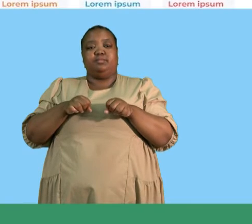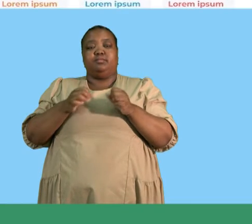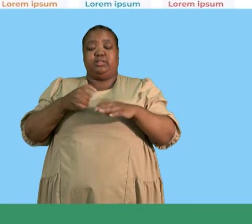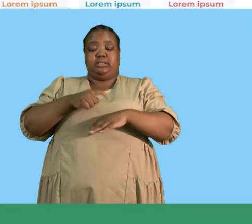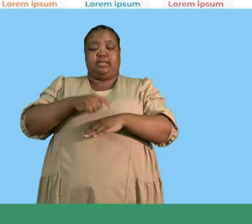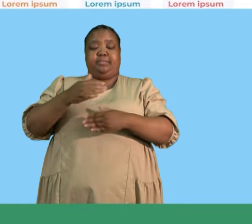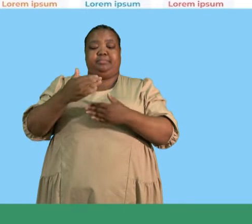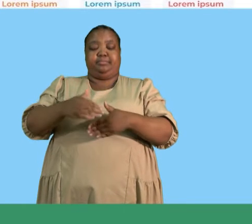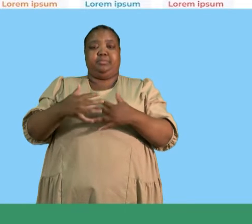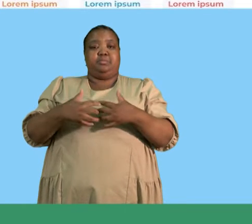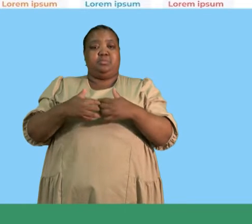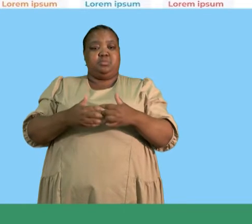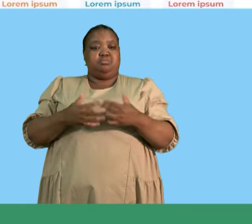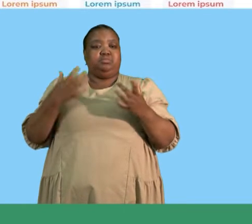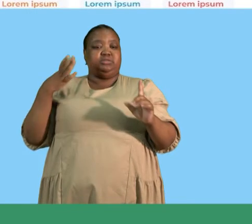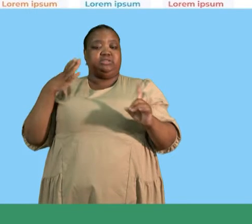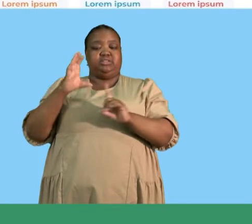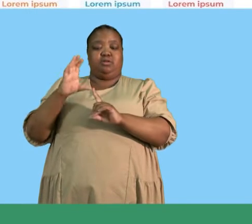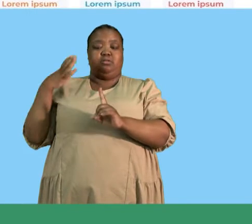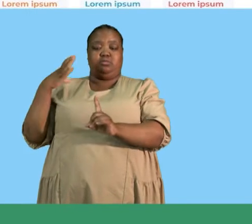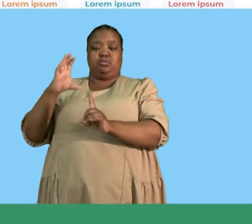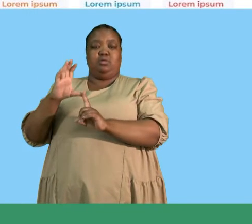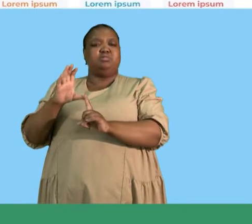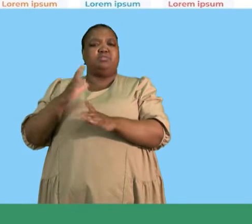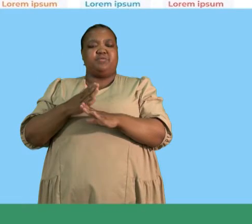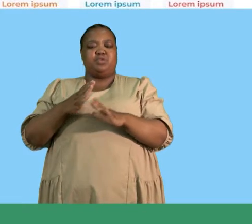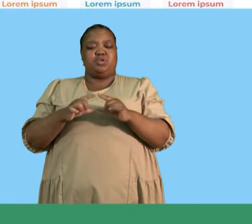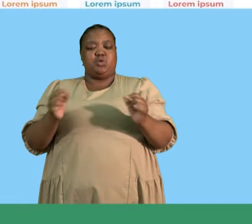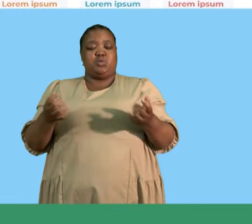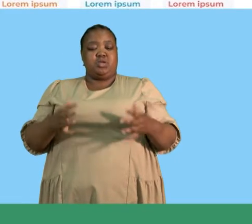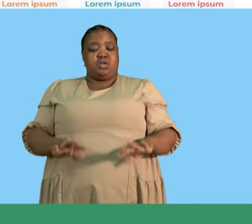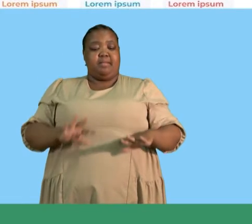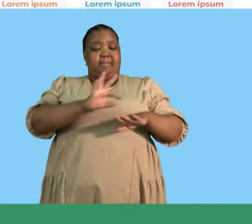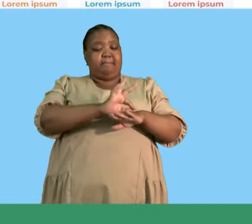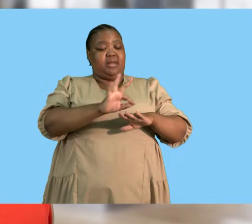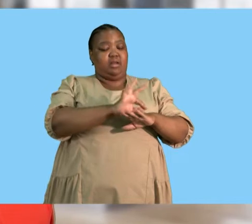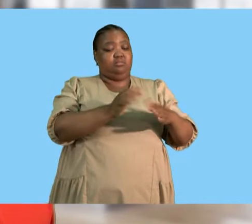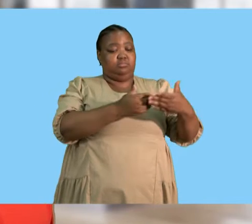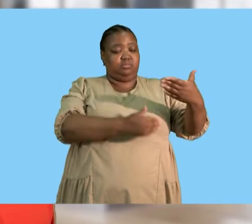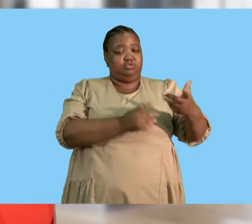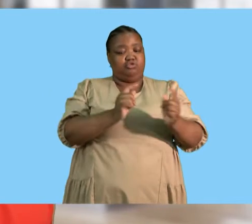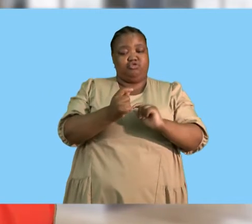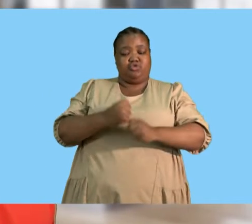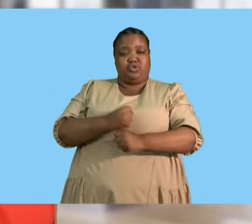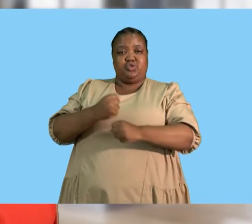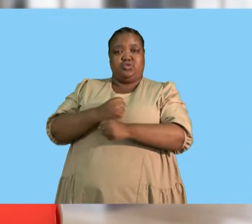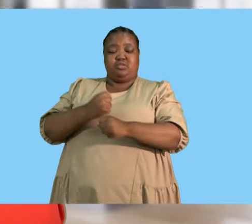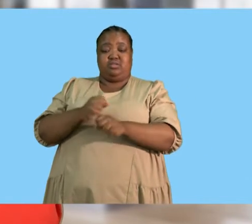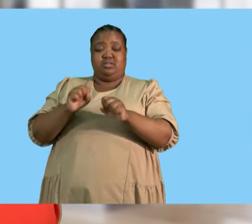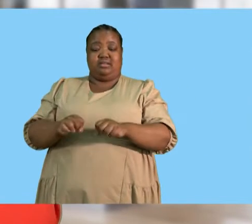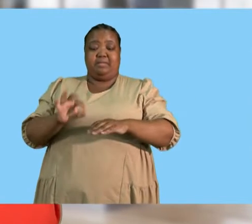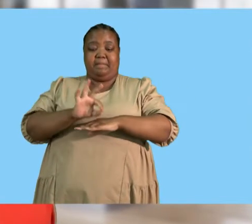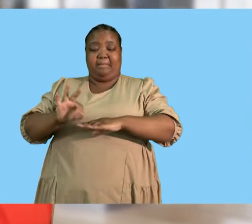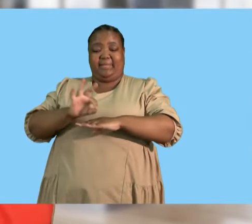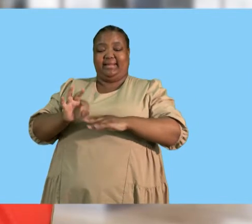completed. Now, in order for you to take your plan into action, you need to have different planning tools, which we